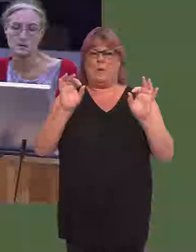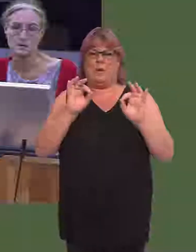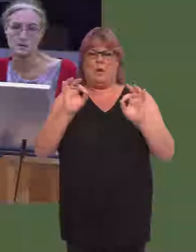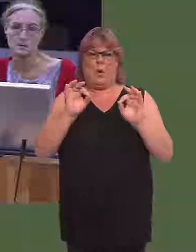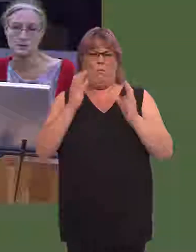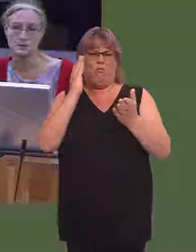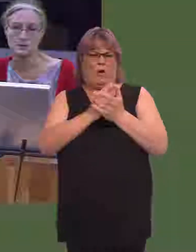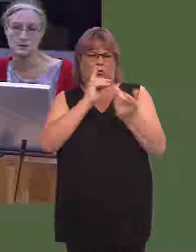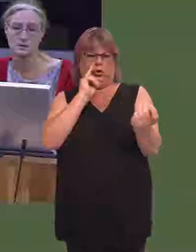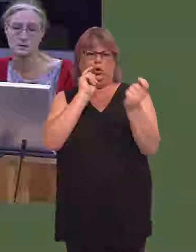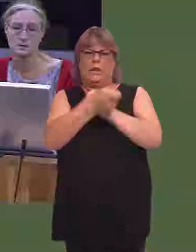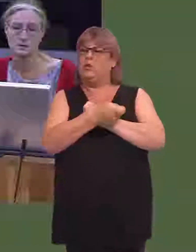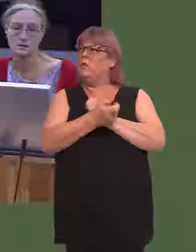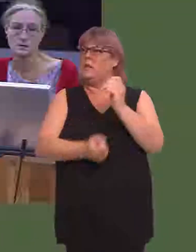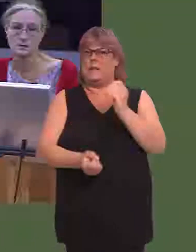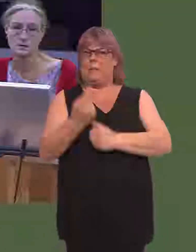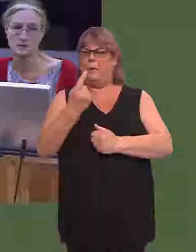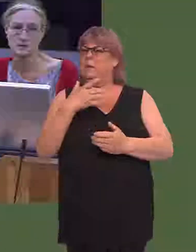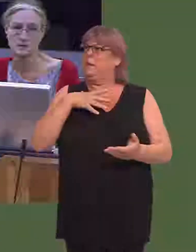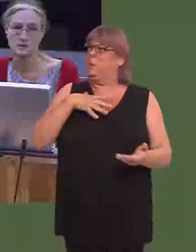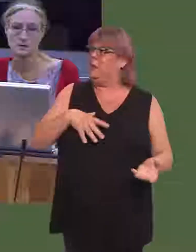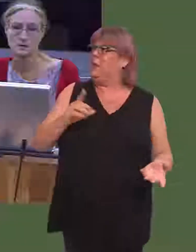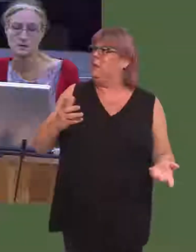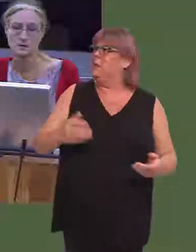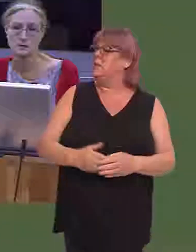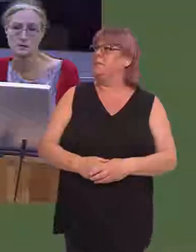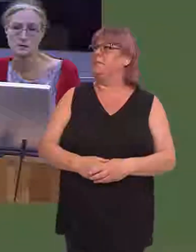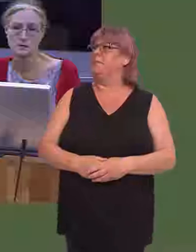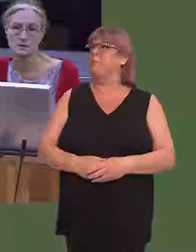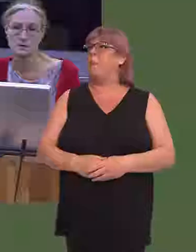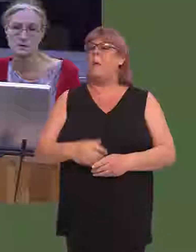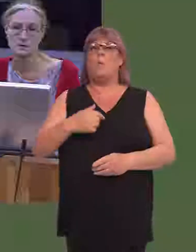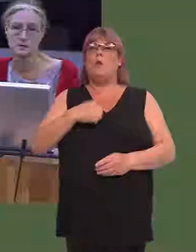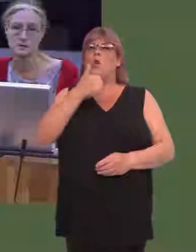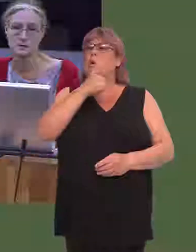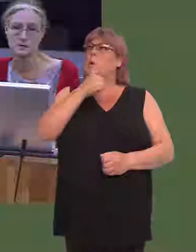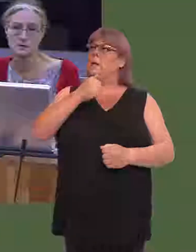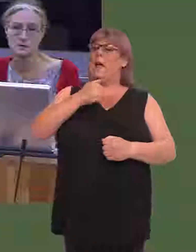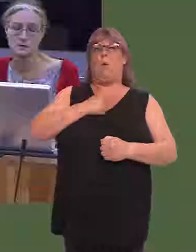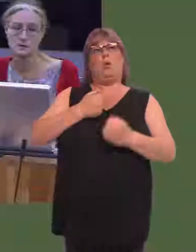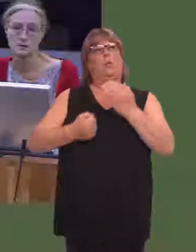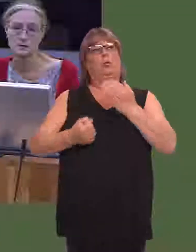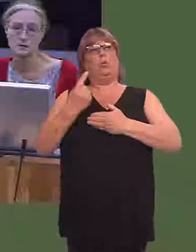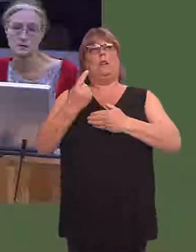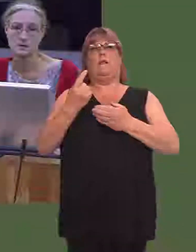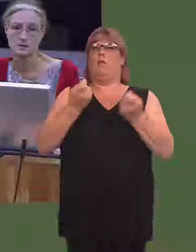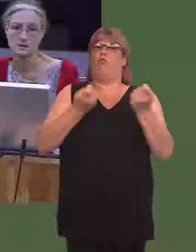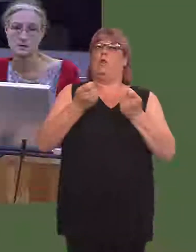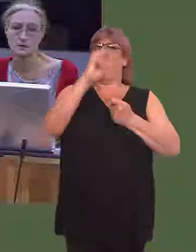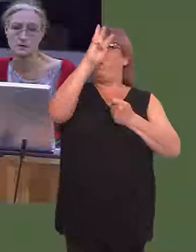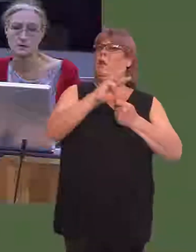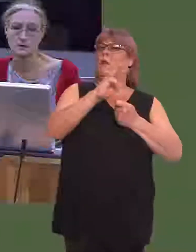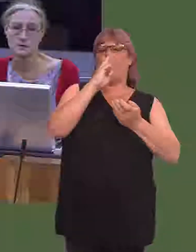yet generated the tangible changes that are now urgently needed, and that we have not used devolution as